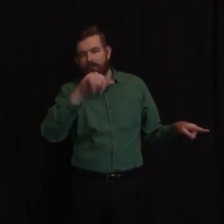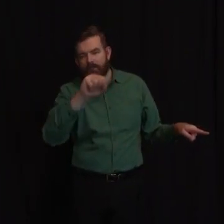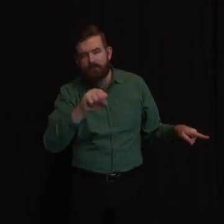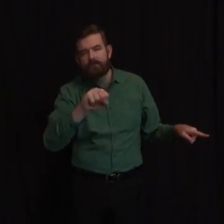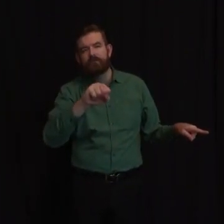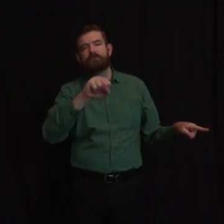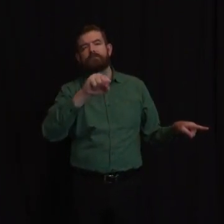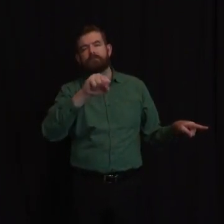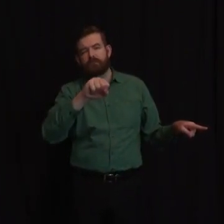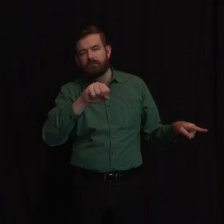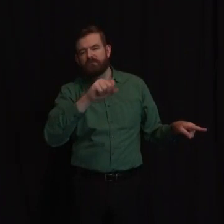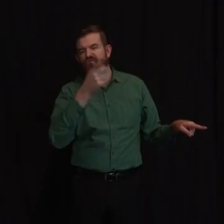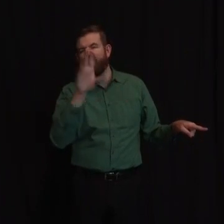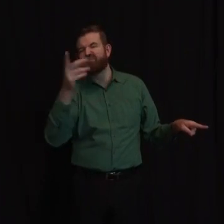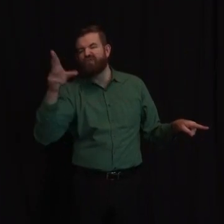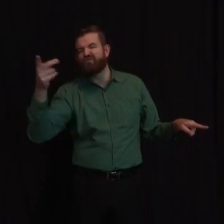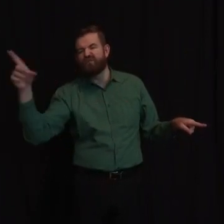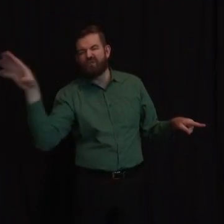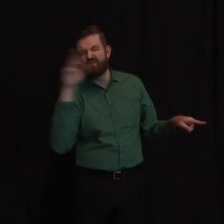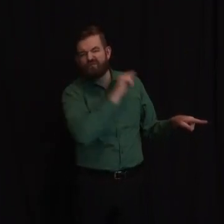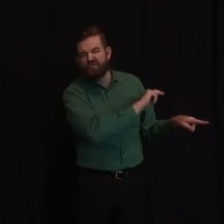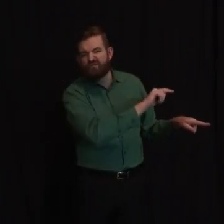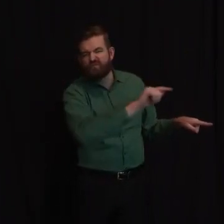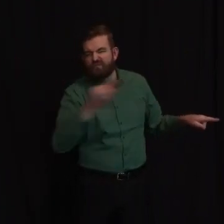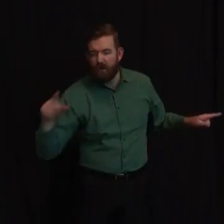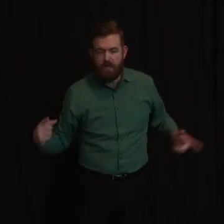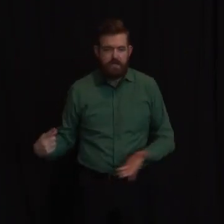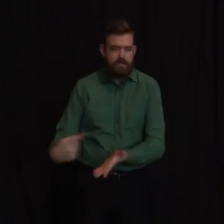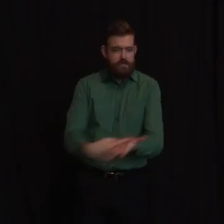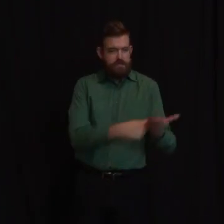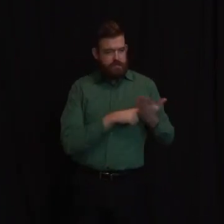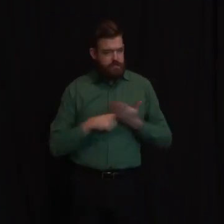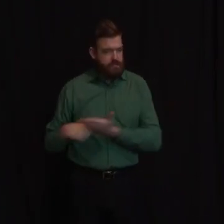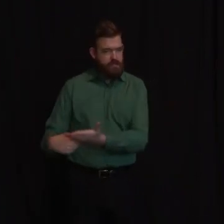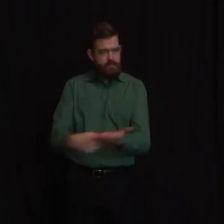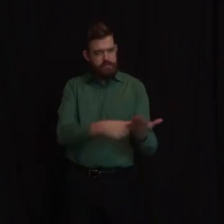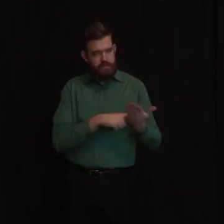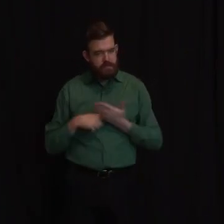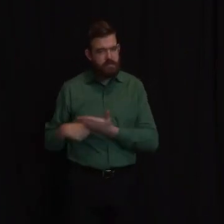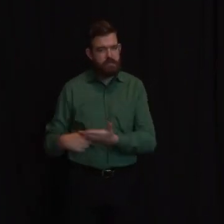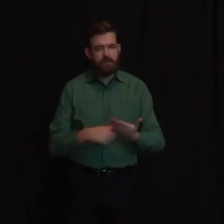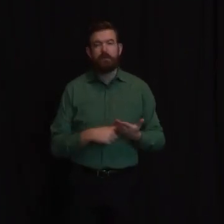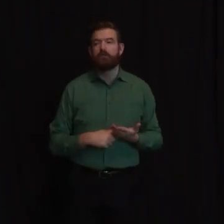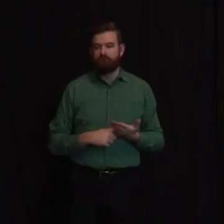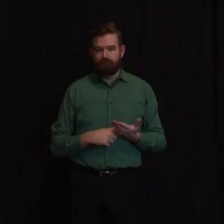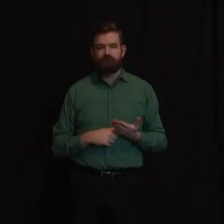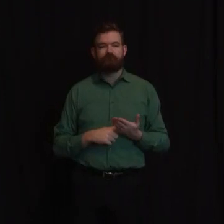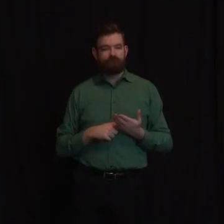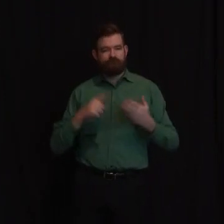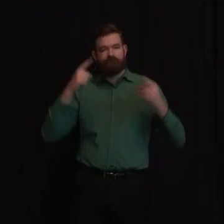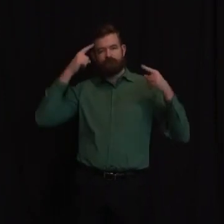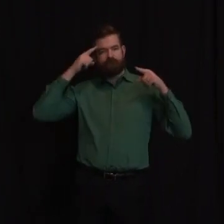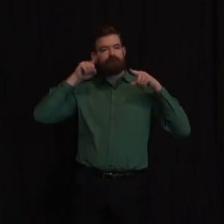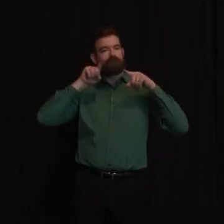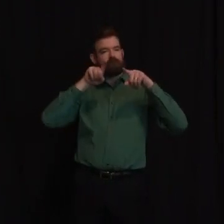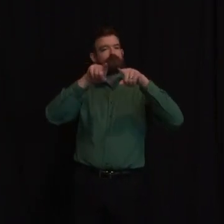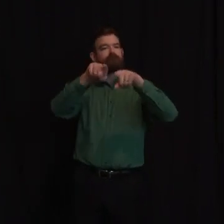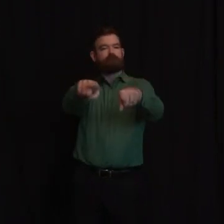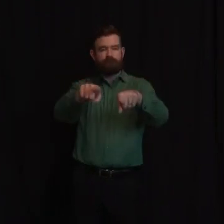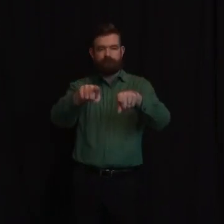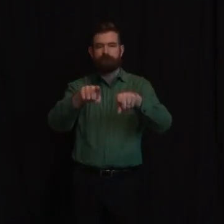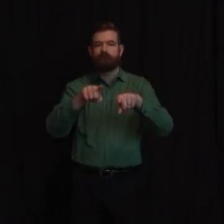physician leaders raised important issues, and we share their concerns and will be working on their suggestions.